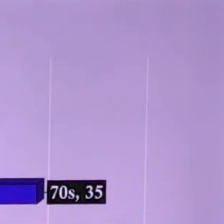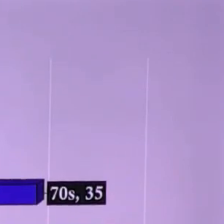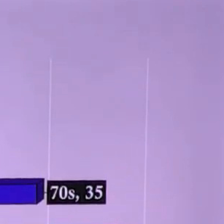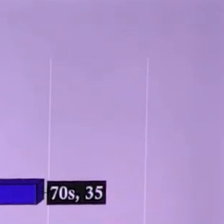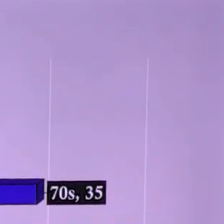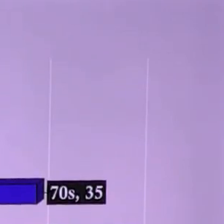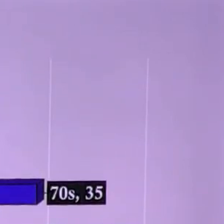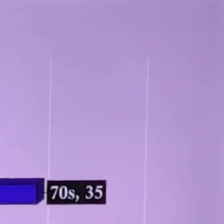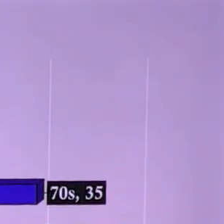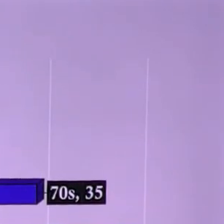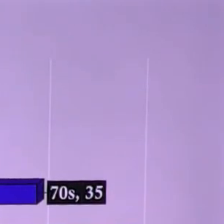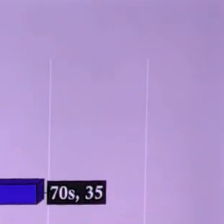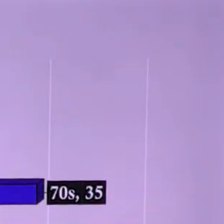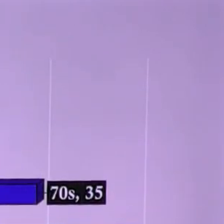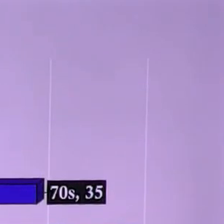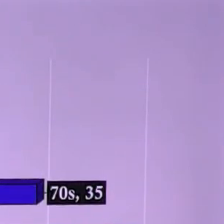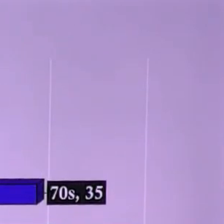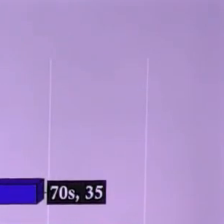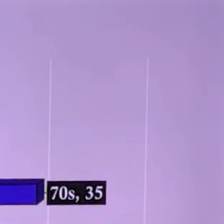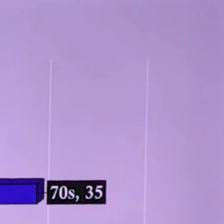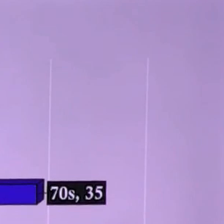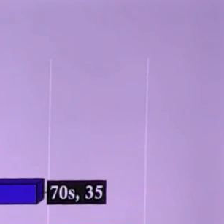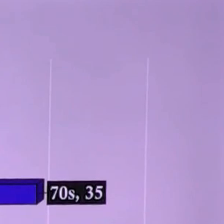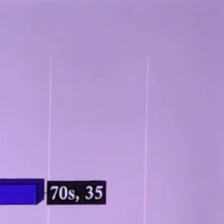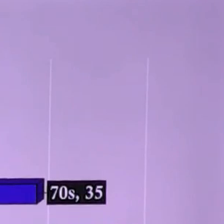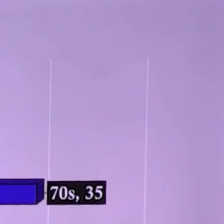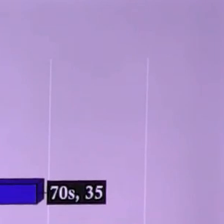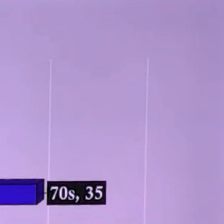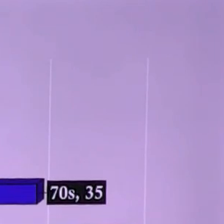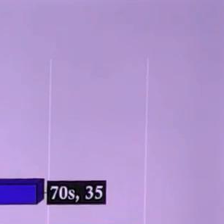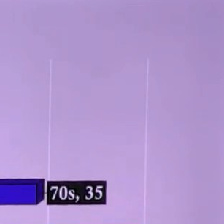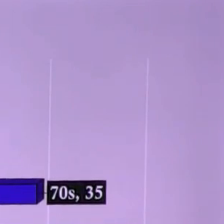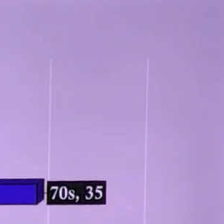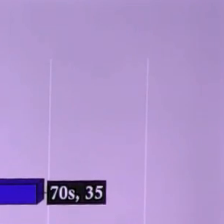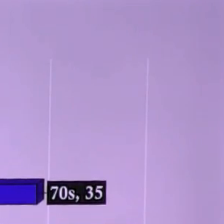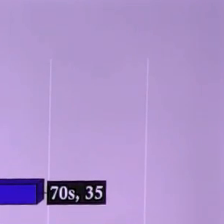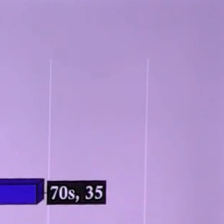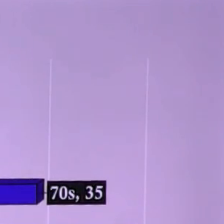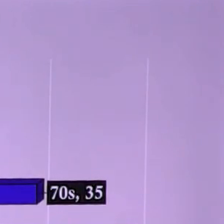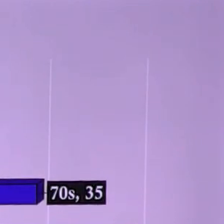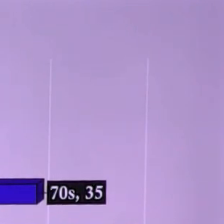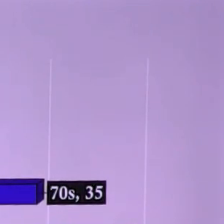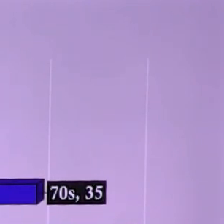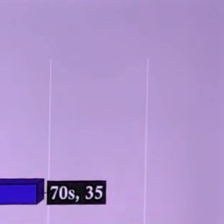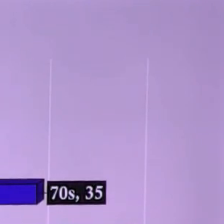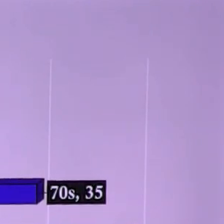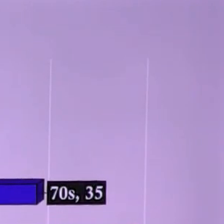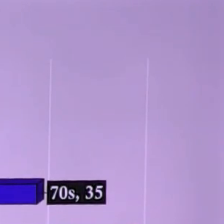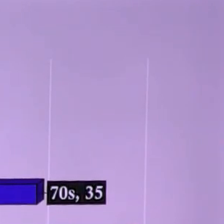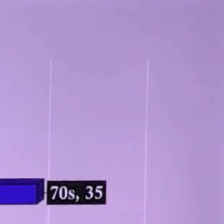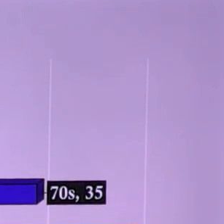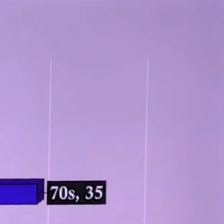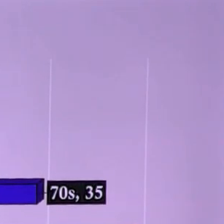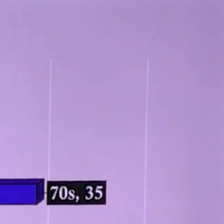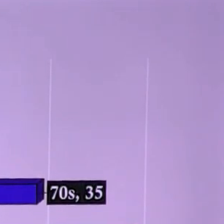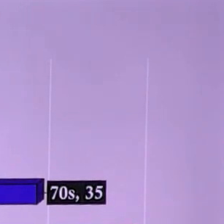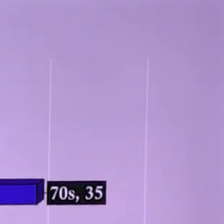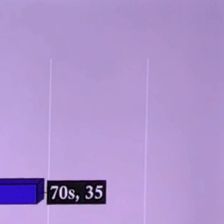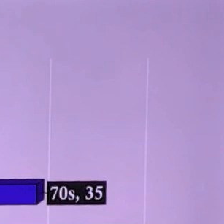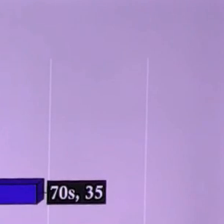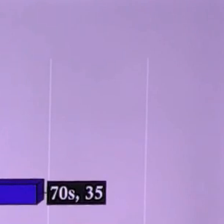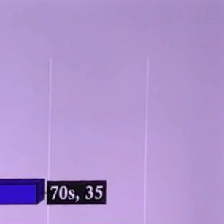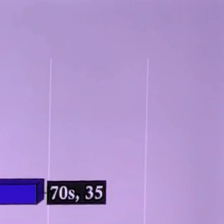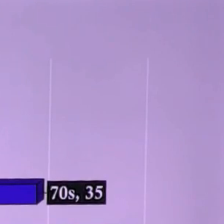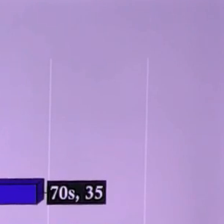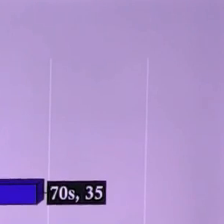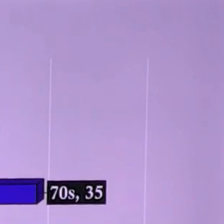in the age of 70. We have a total of 40 in the age of 60. We have 7 in the age of 50. We